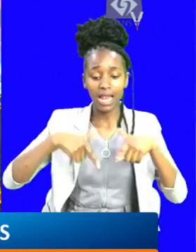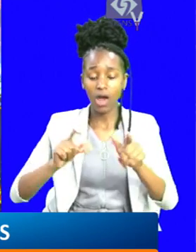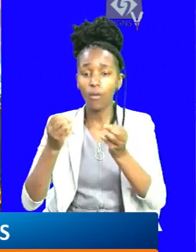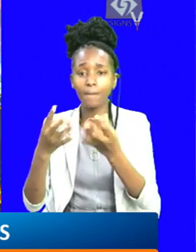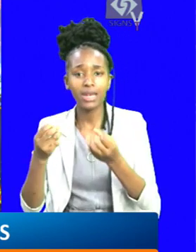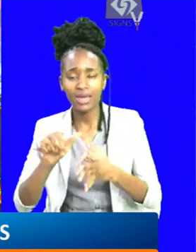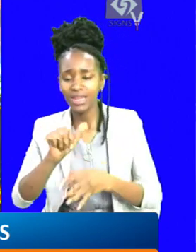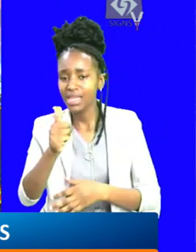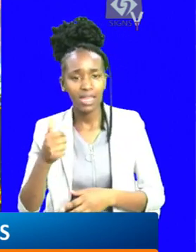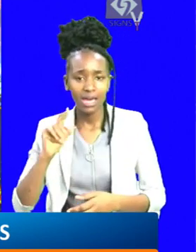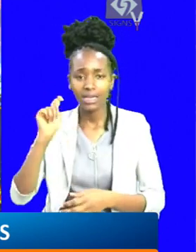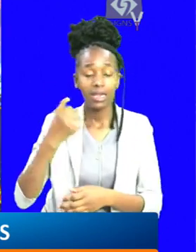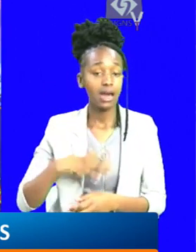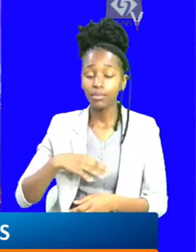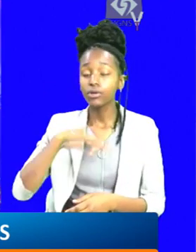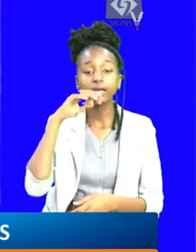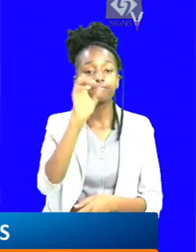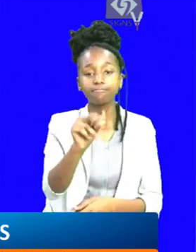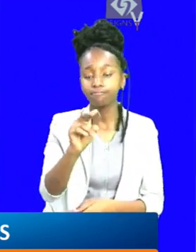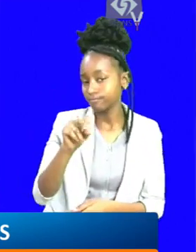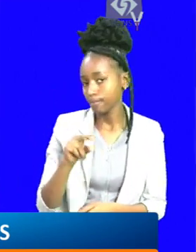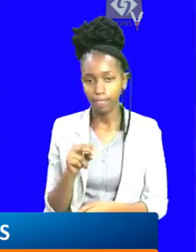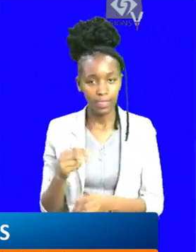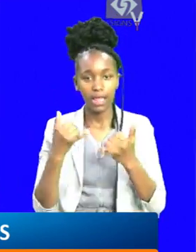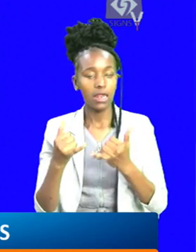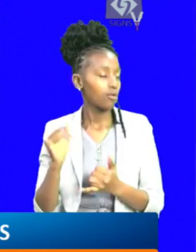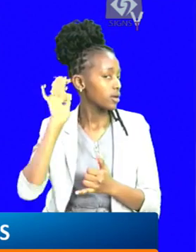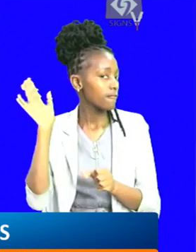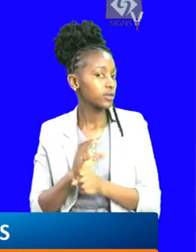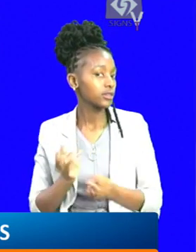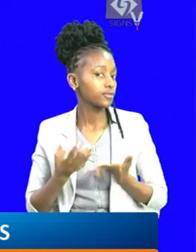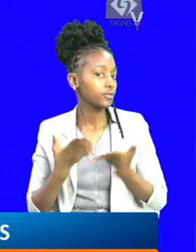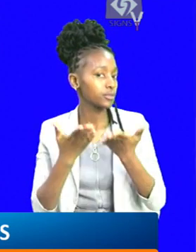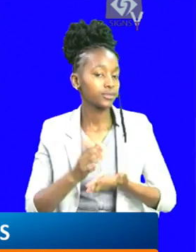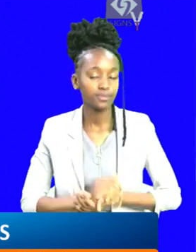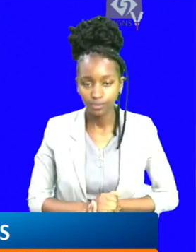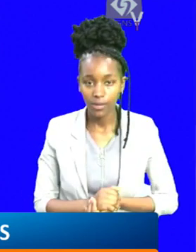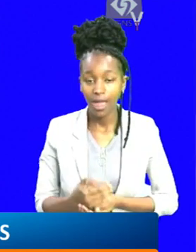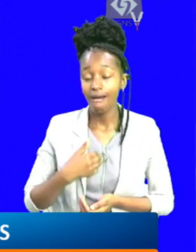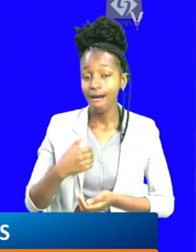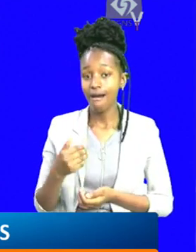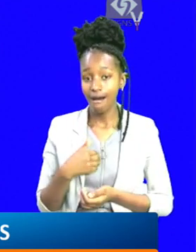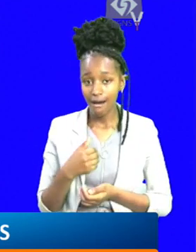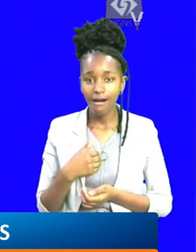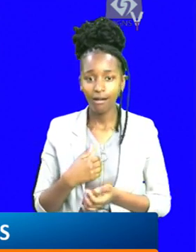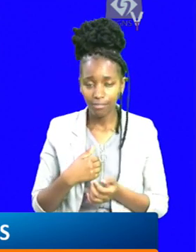That is anarchy, and we will not allow it. I will not allow any other Kenyan to lose their life.